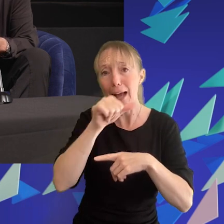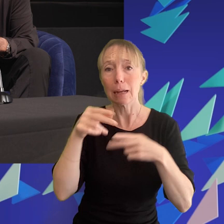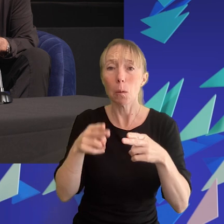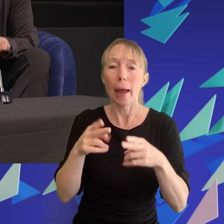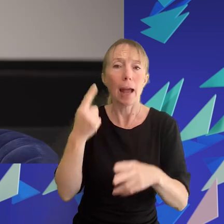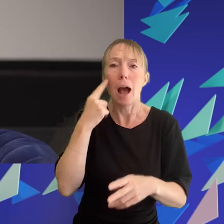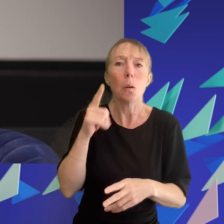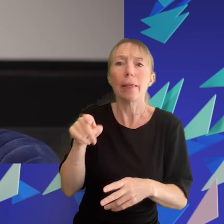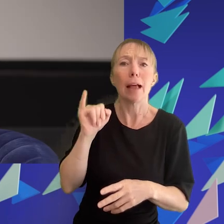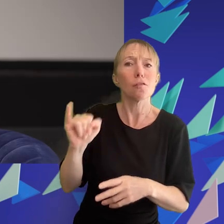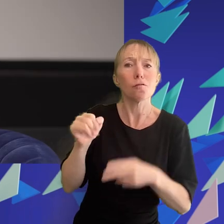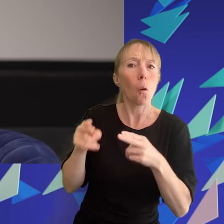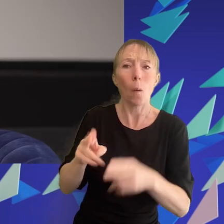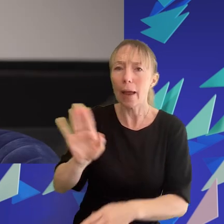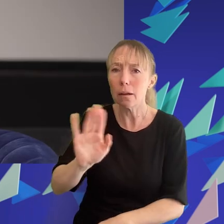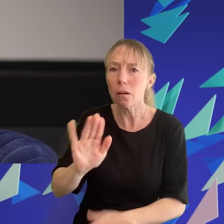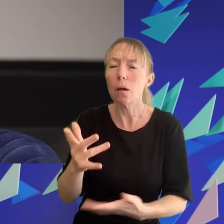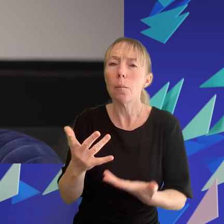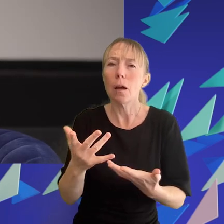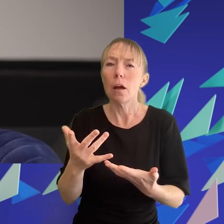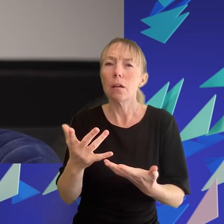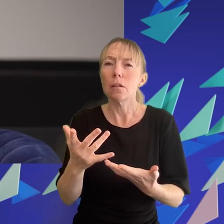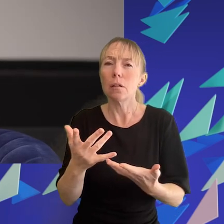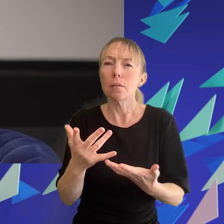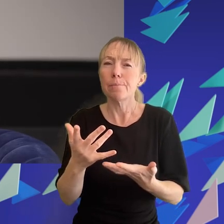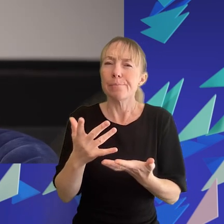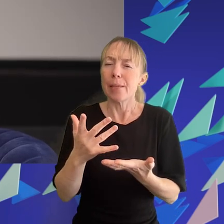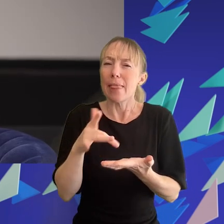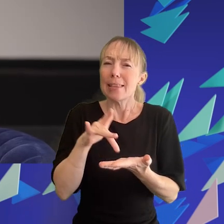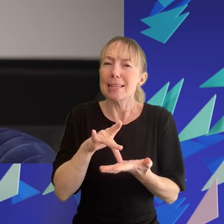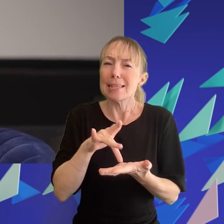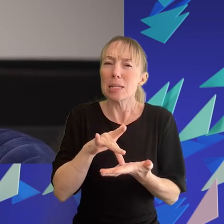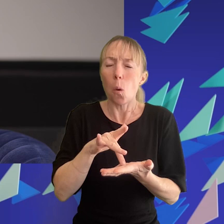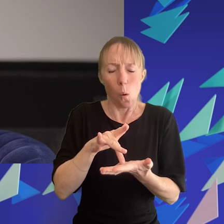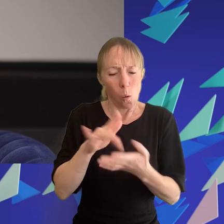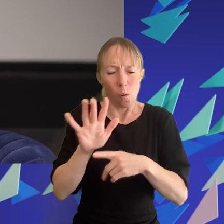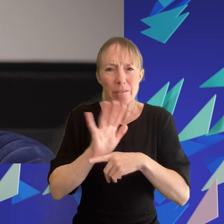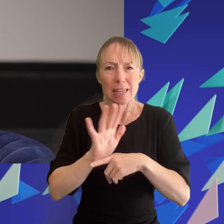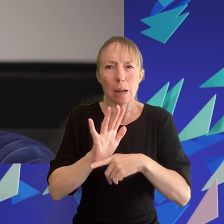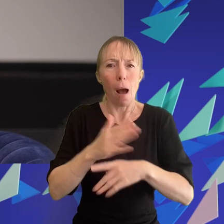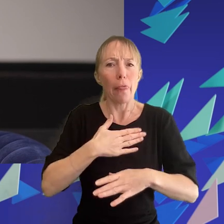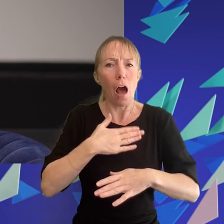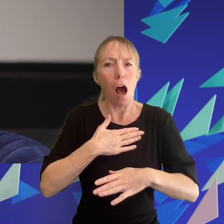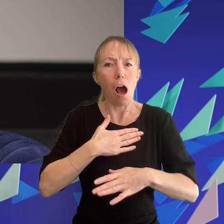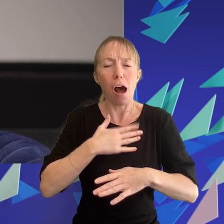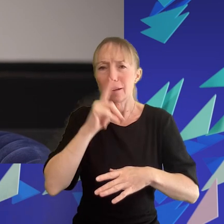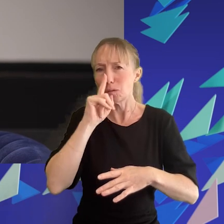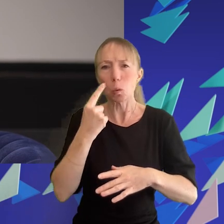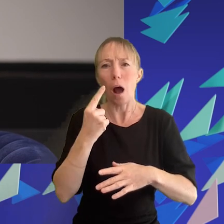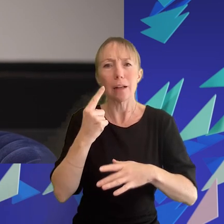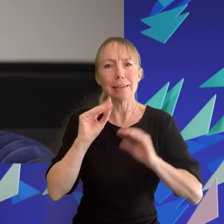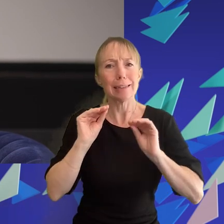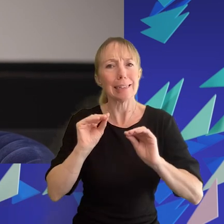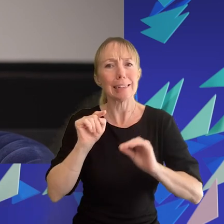think is wrong. But I just think that the core of cinema cannot be thought. So, I mean, I